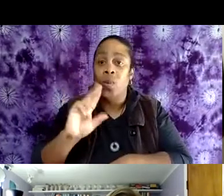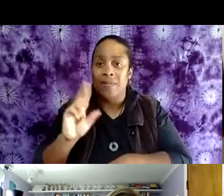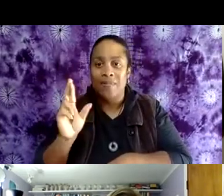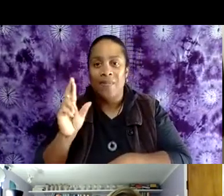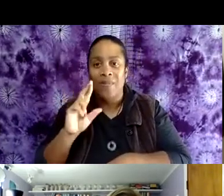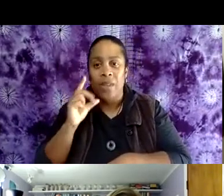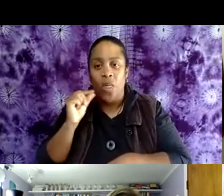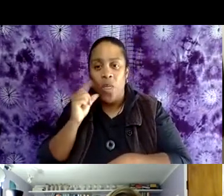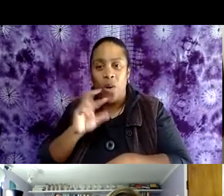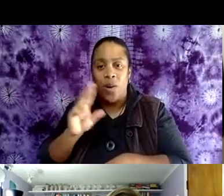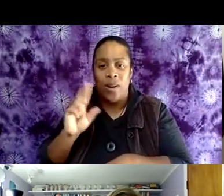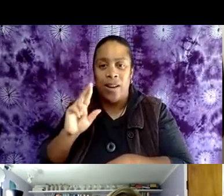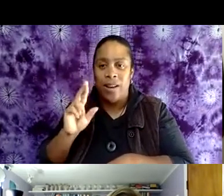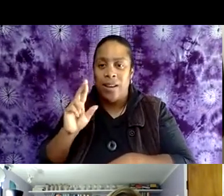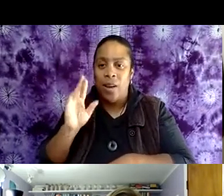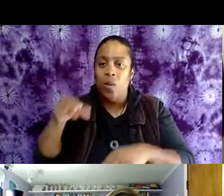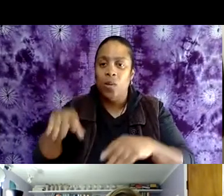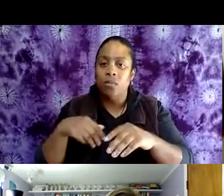too.